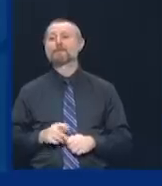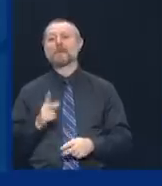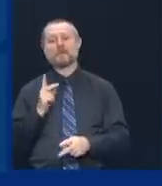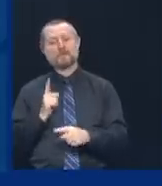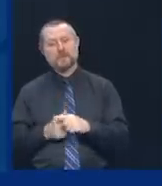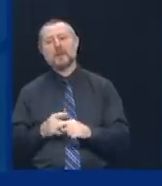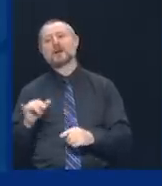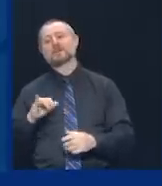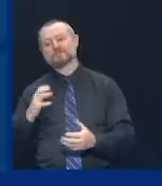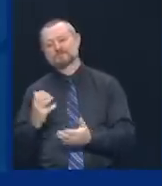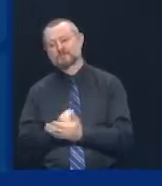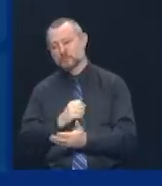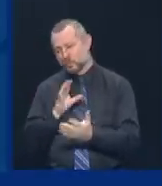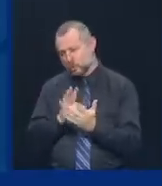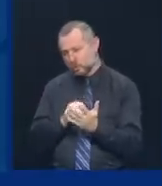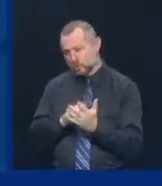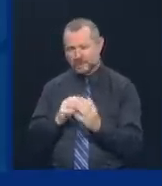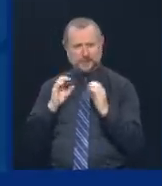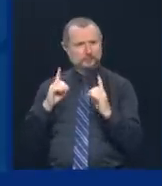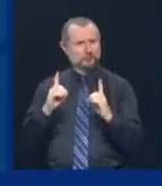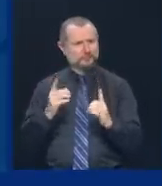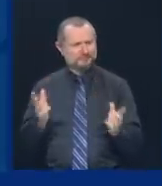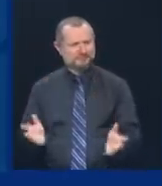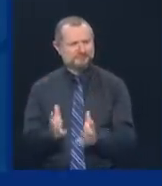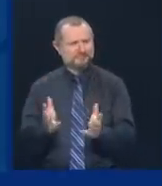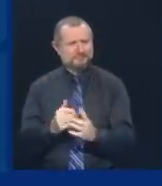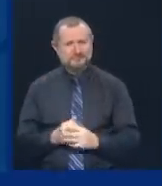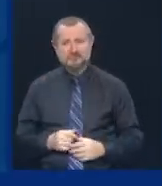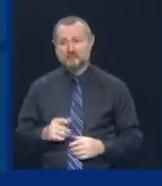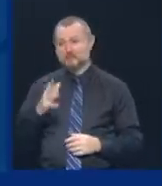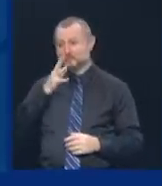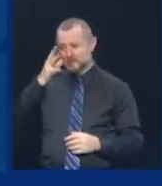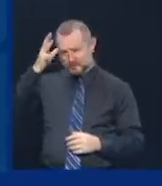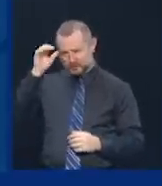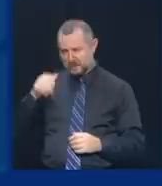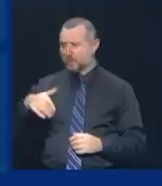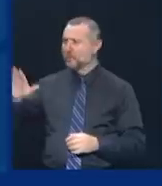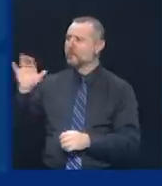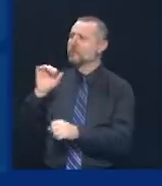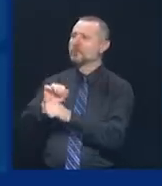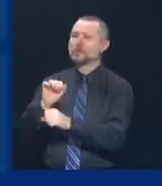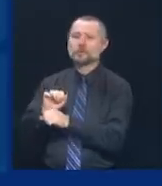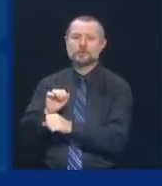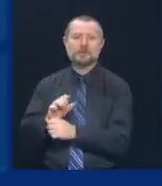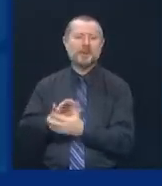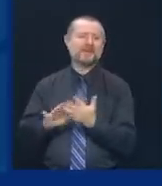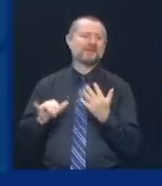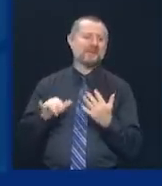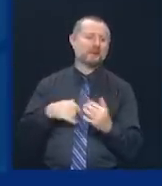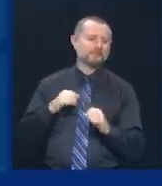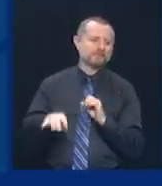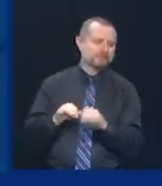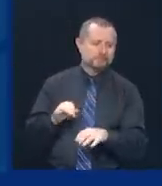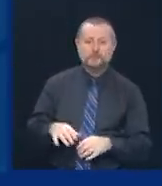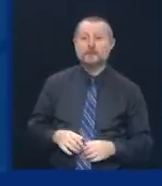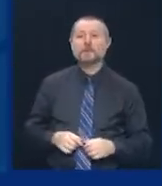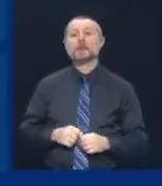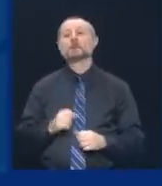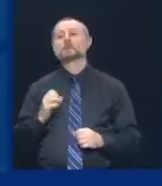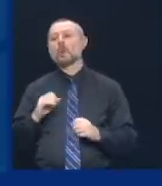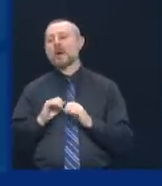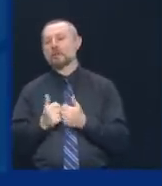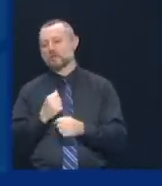education, their parents can go to work, etc. So how do we get